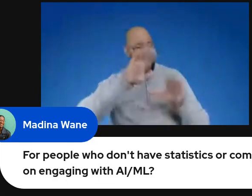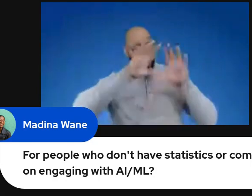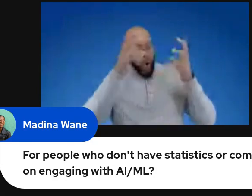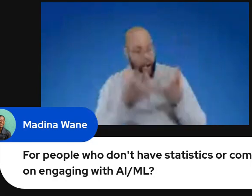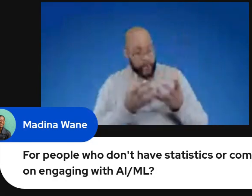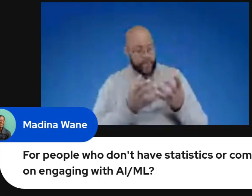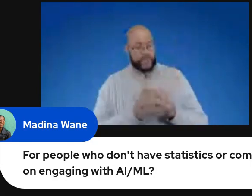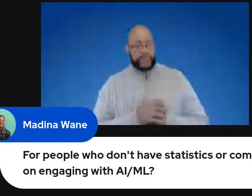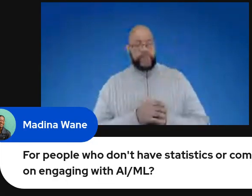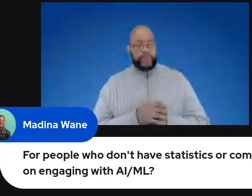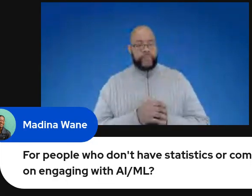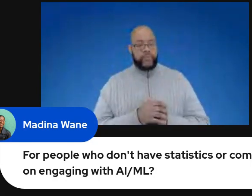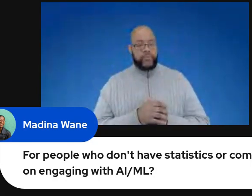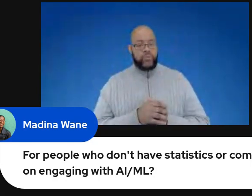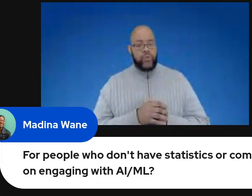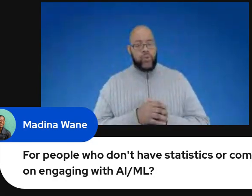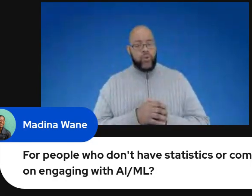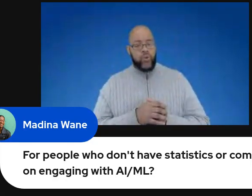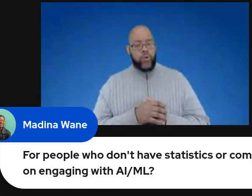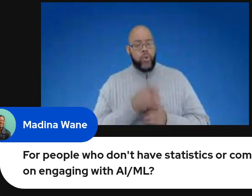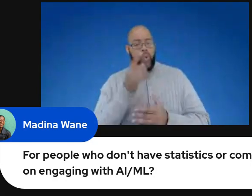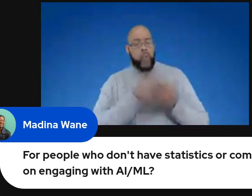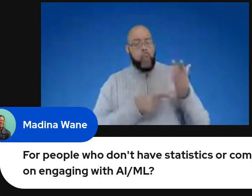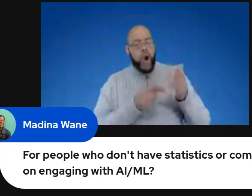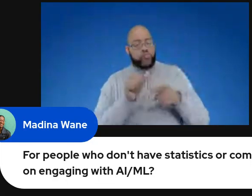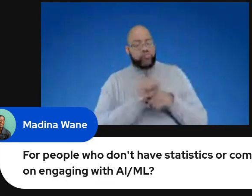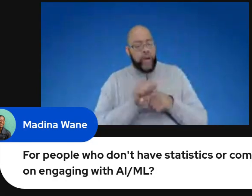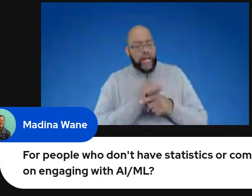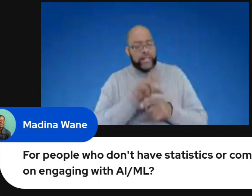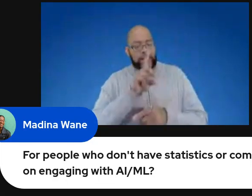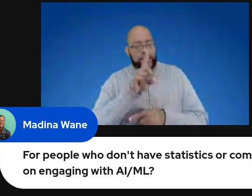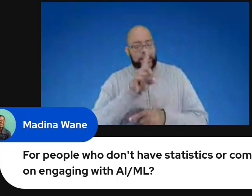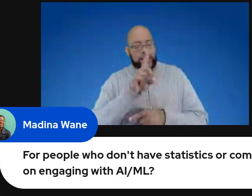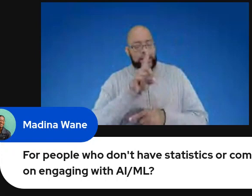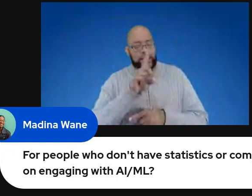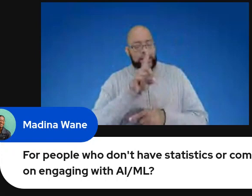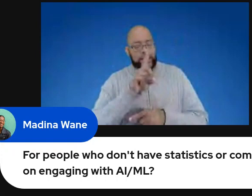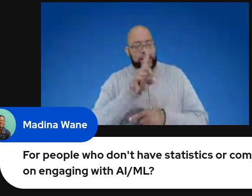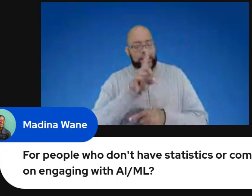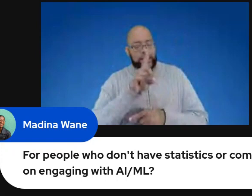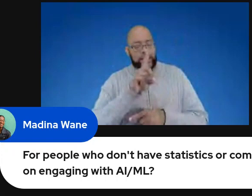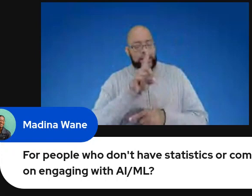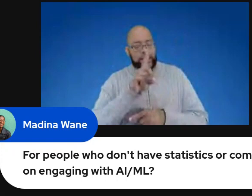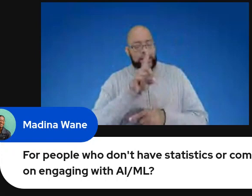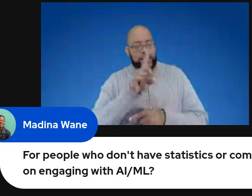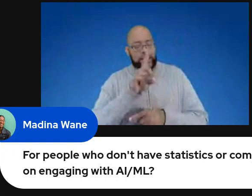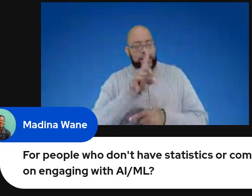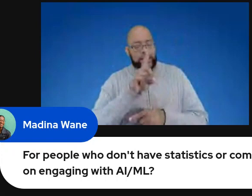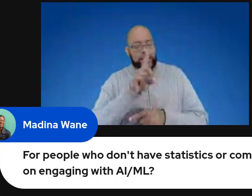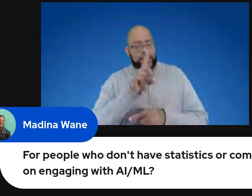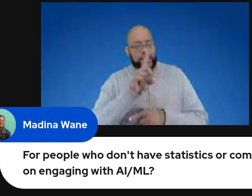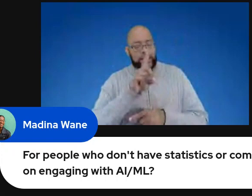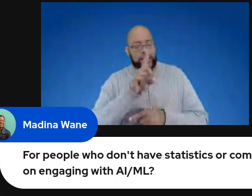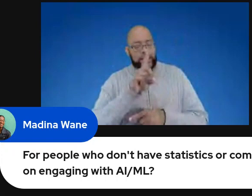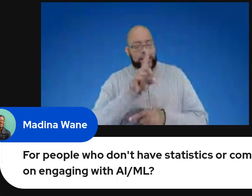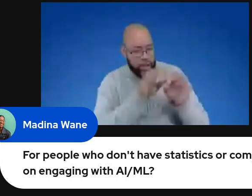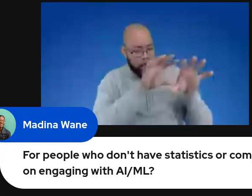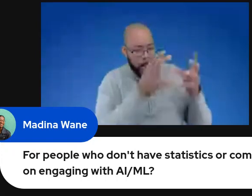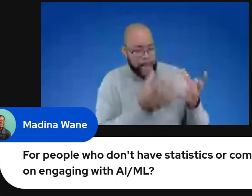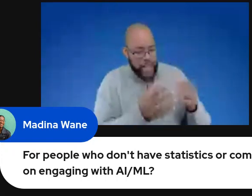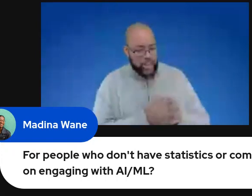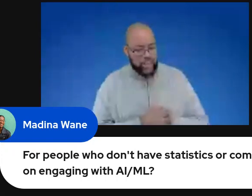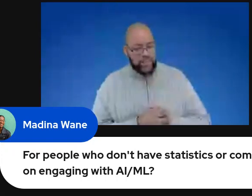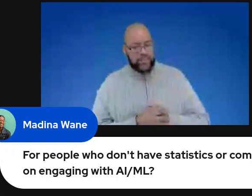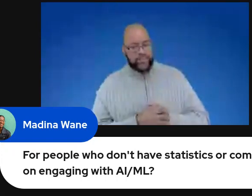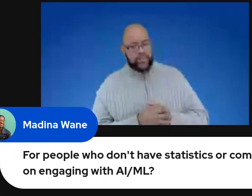population? What training data did you use? Did you only use training data from a particular population, right?